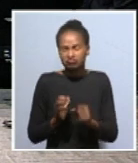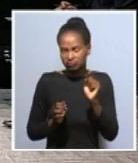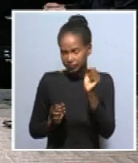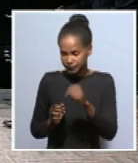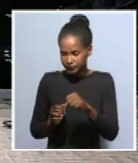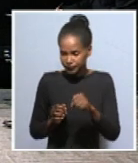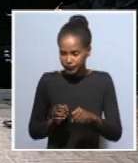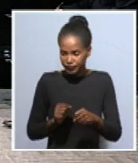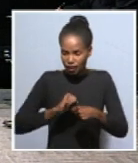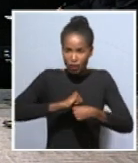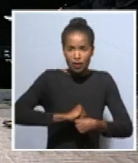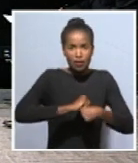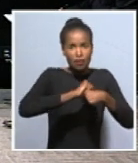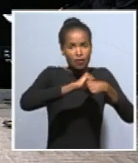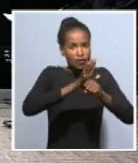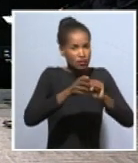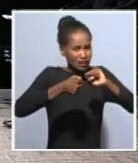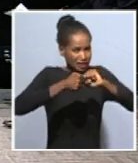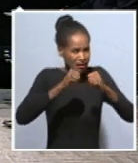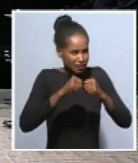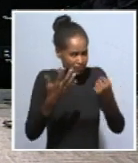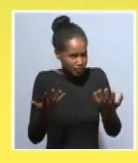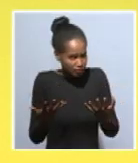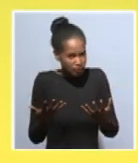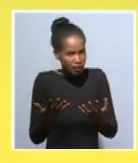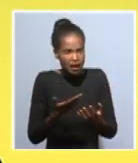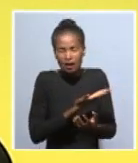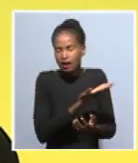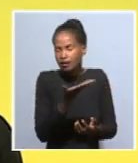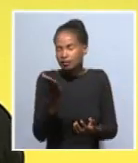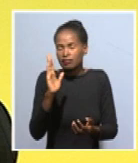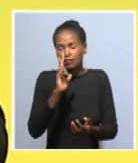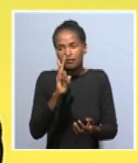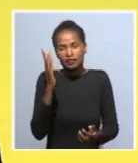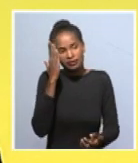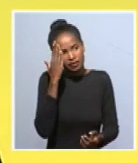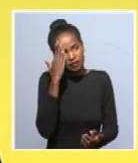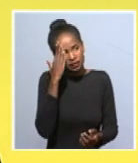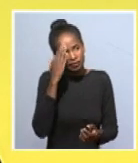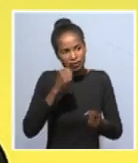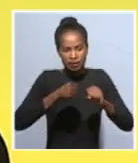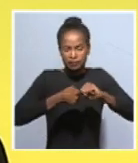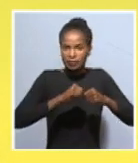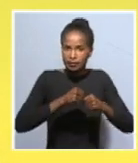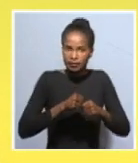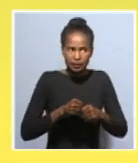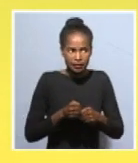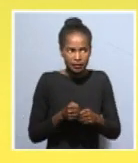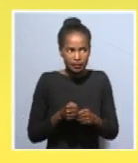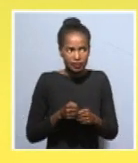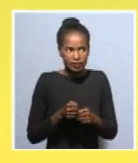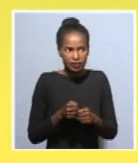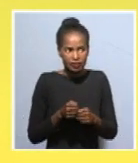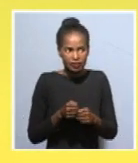The impact of COVID-19 is very clear and it's so big. So definitely this number is